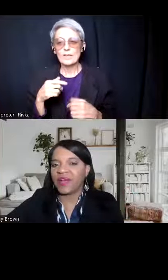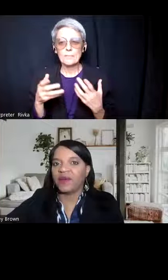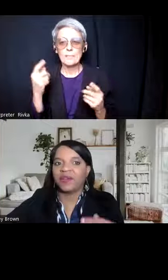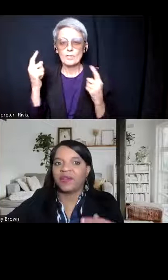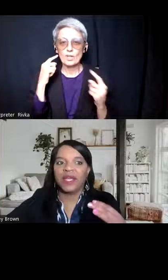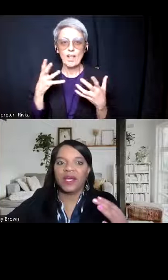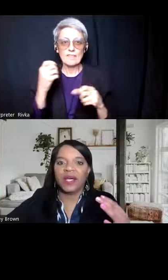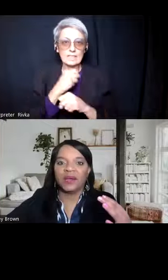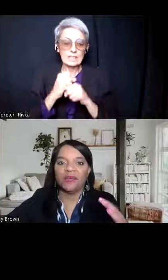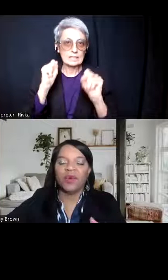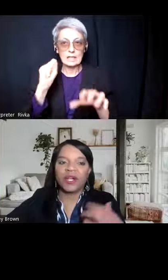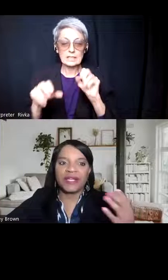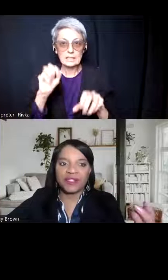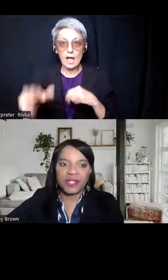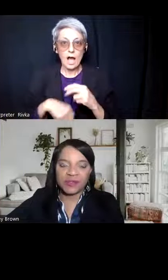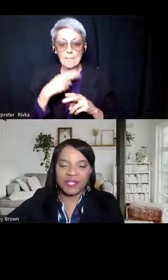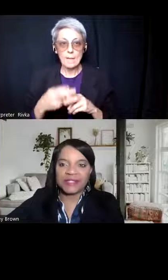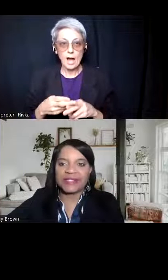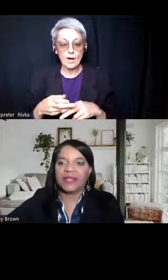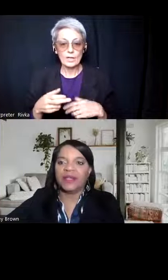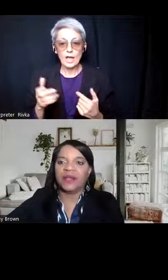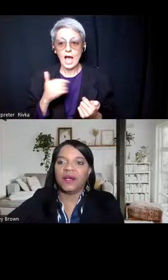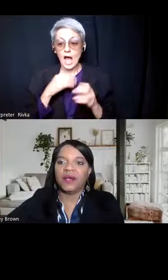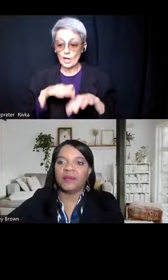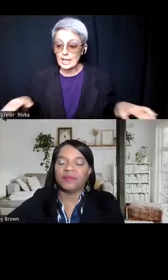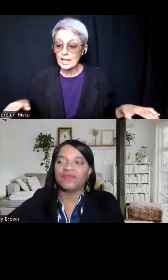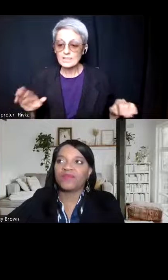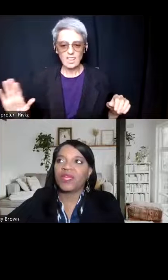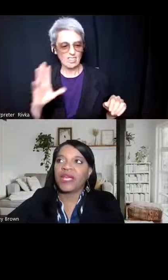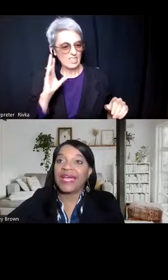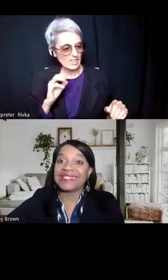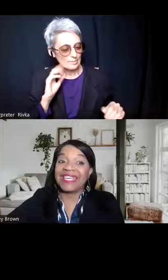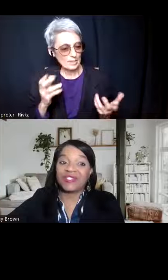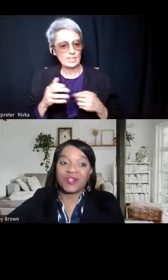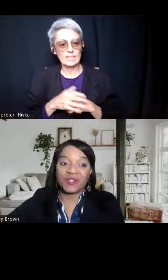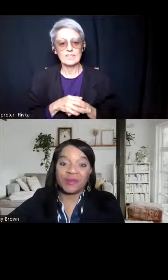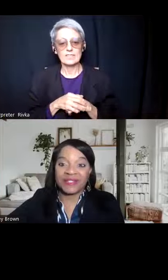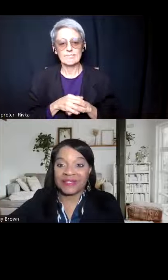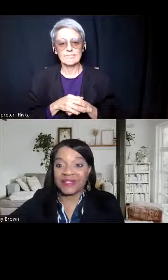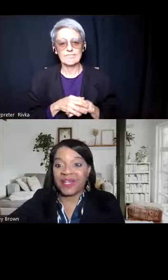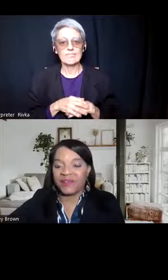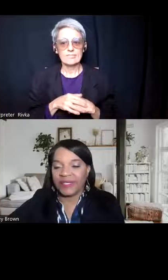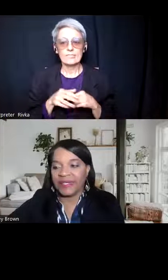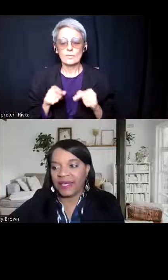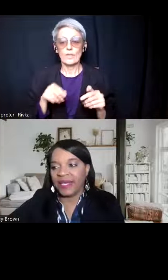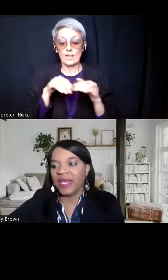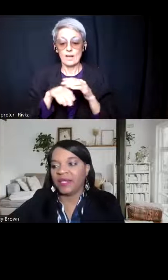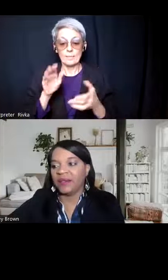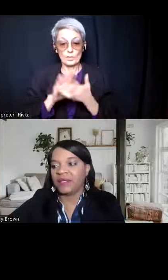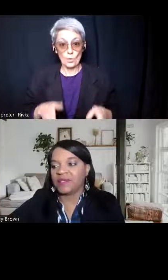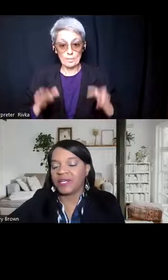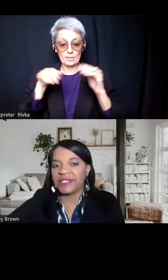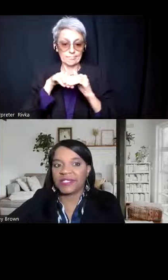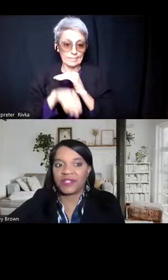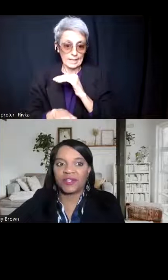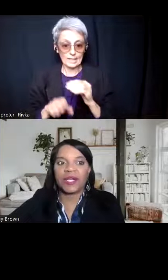stats around what our kids are experiencing as they enter our school buildings every day, and